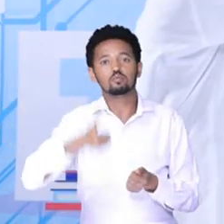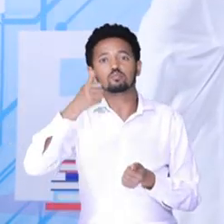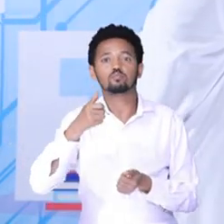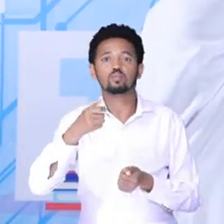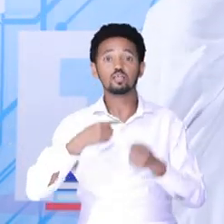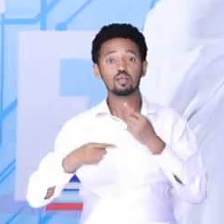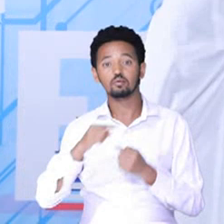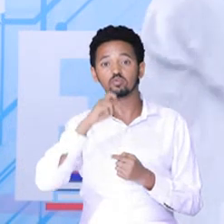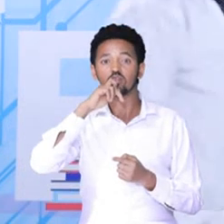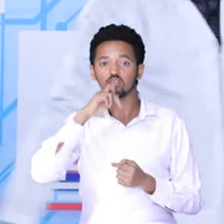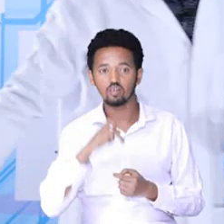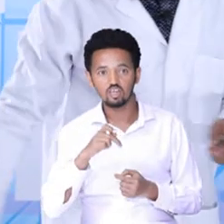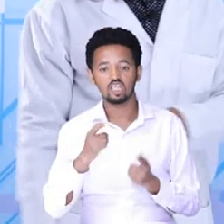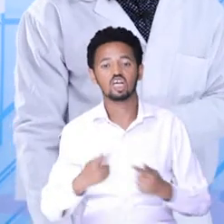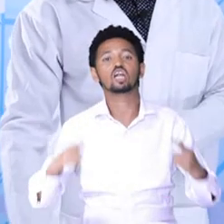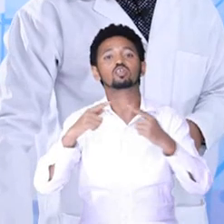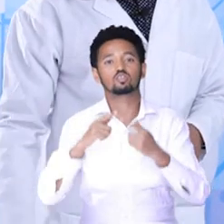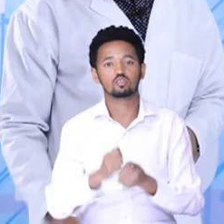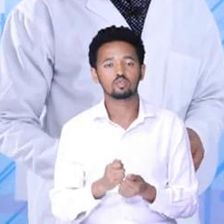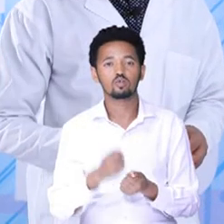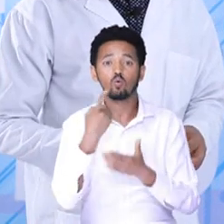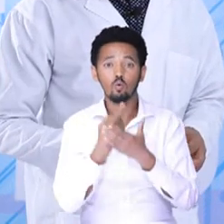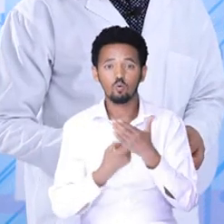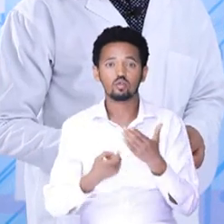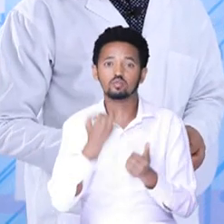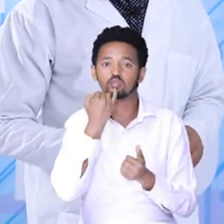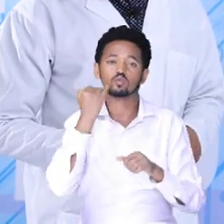regime. So what it causes?